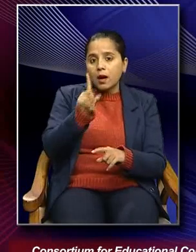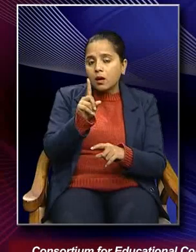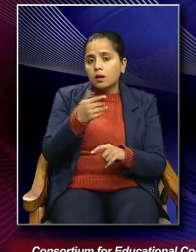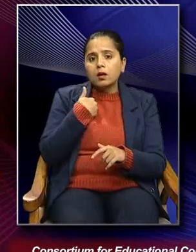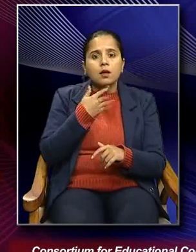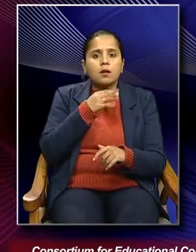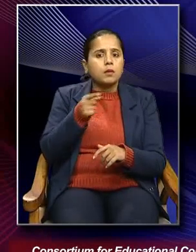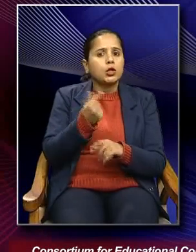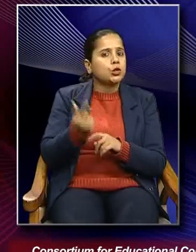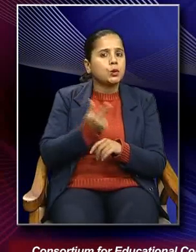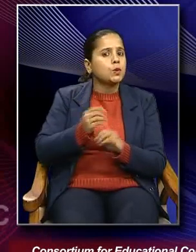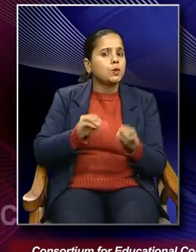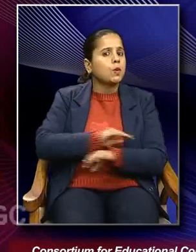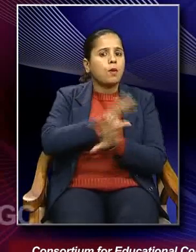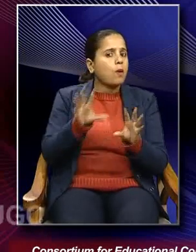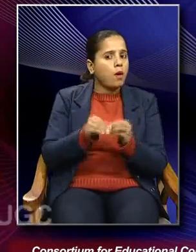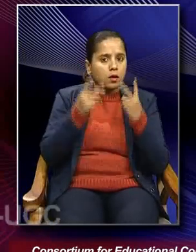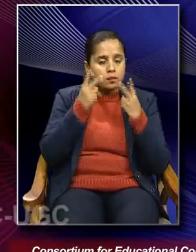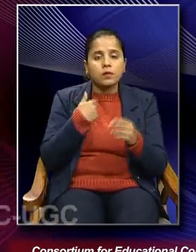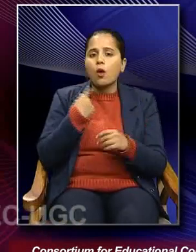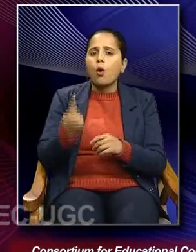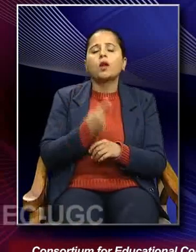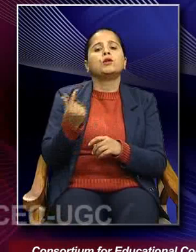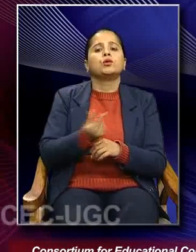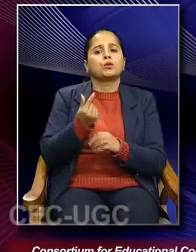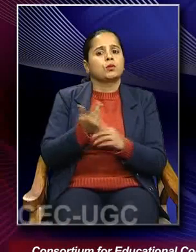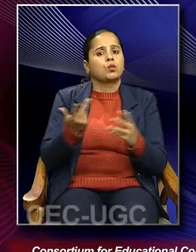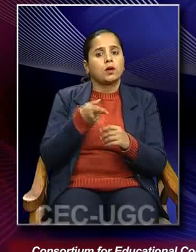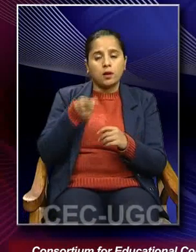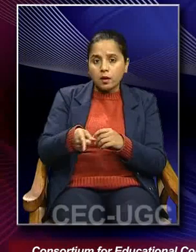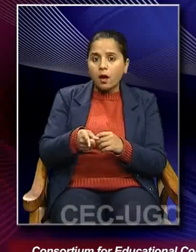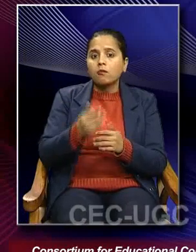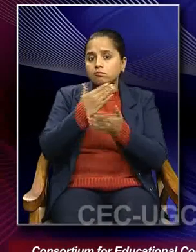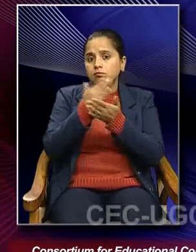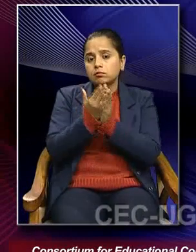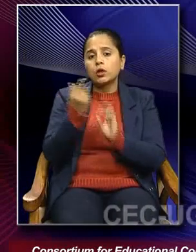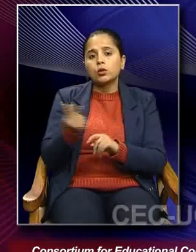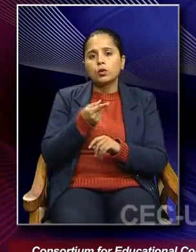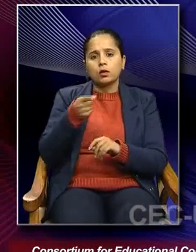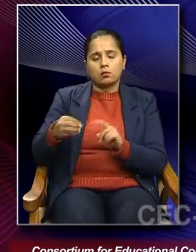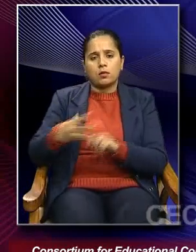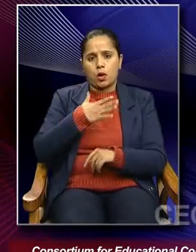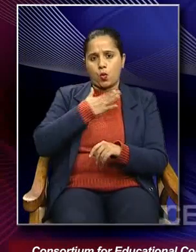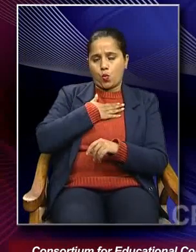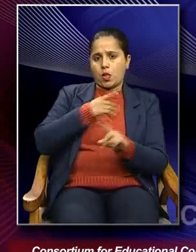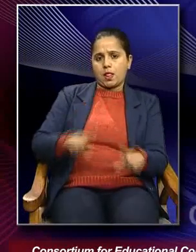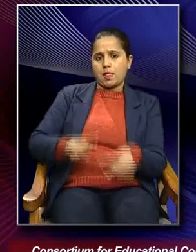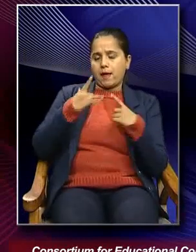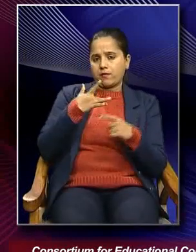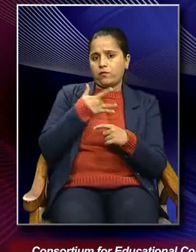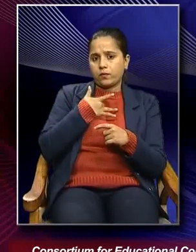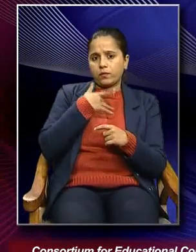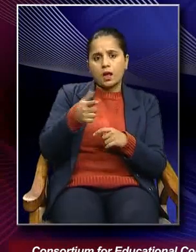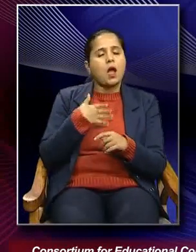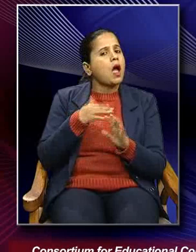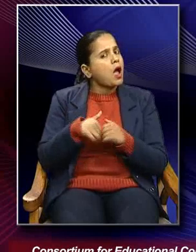able to use all of them. We only use that part which affects our life. And how